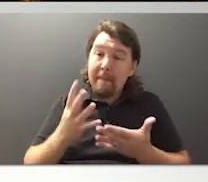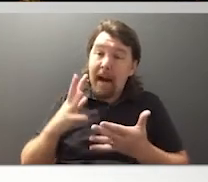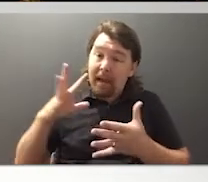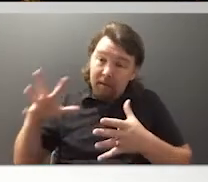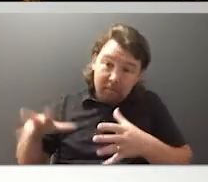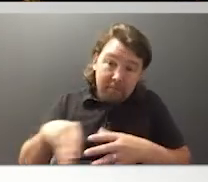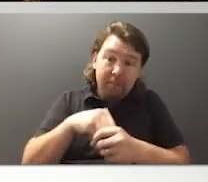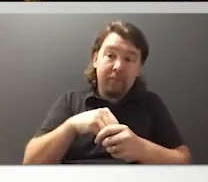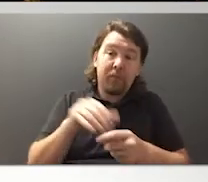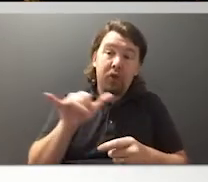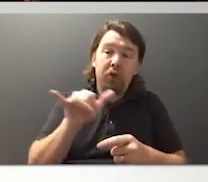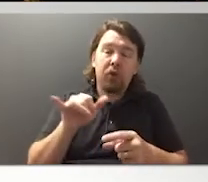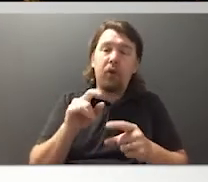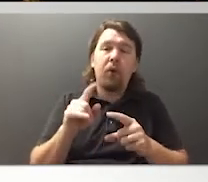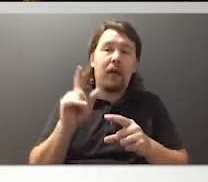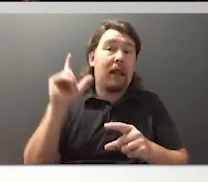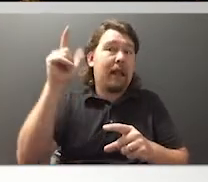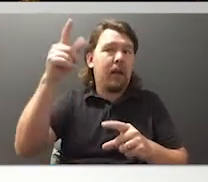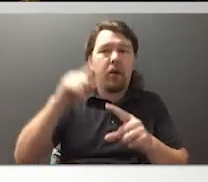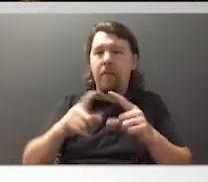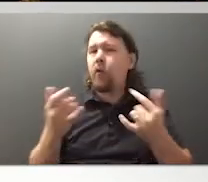receives funding from donors.